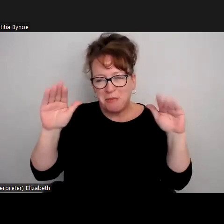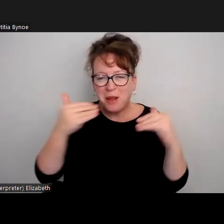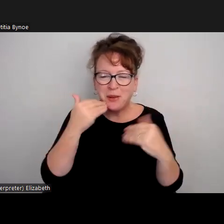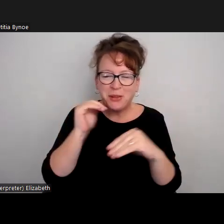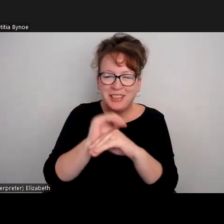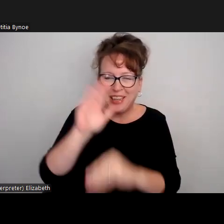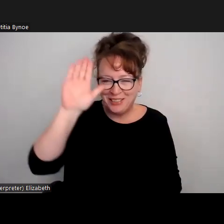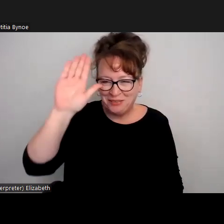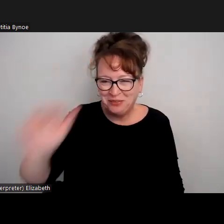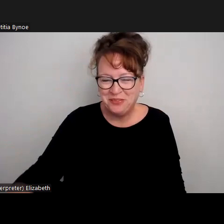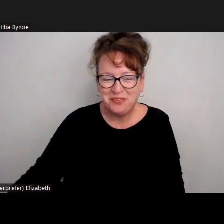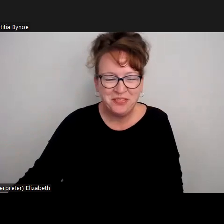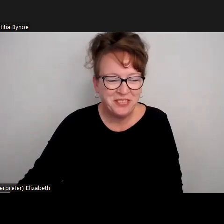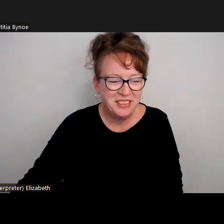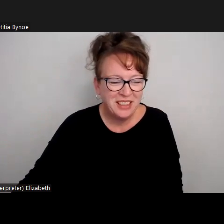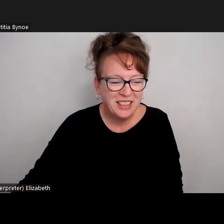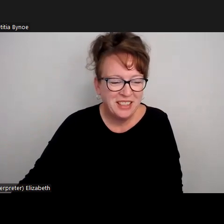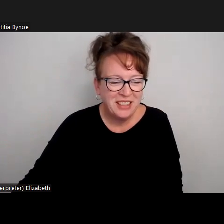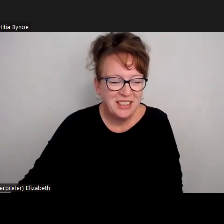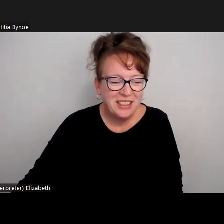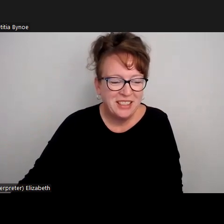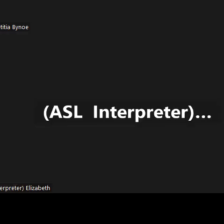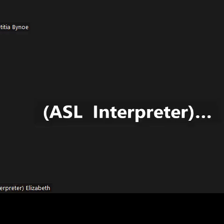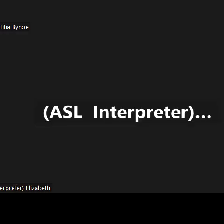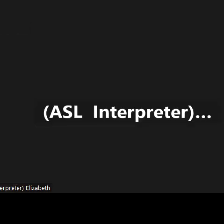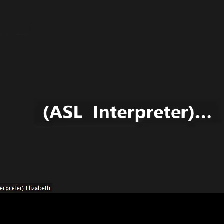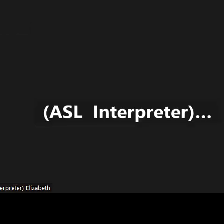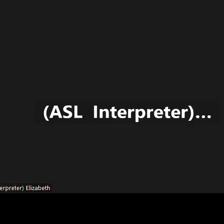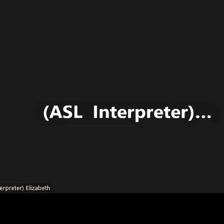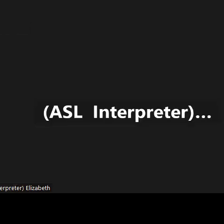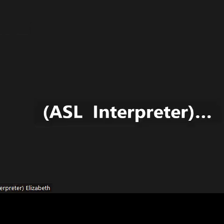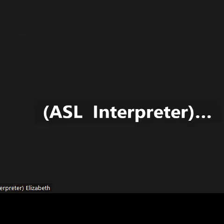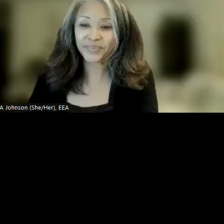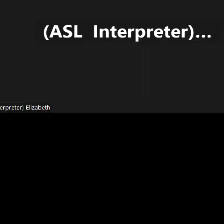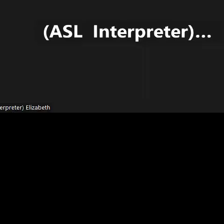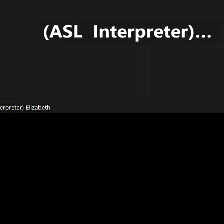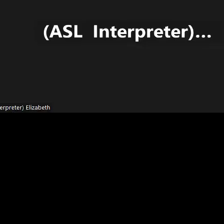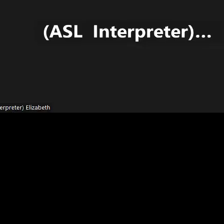night. Hi, thank you. Thank you. Thank you.